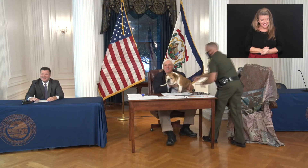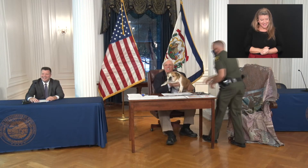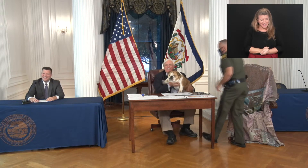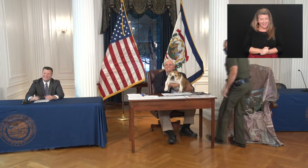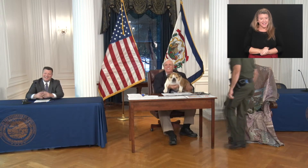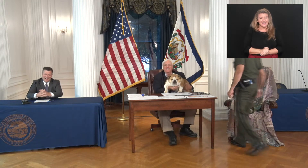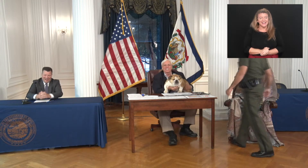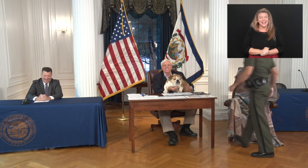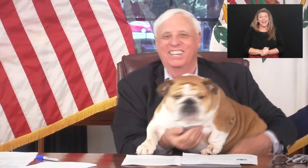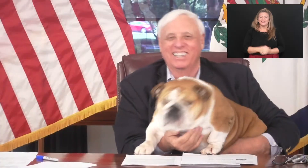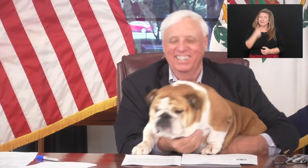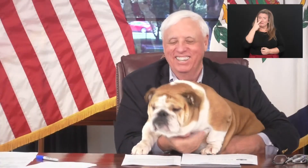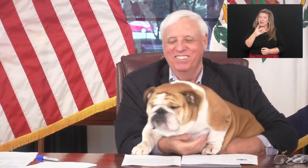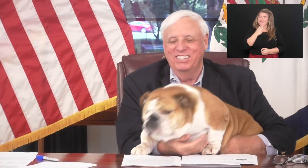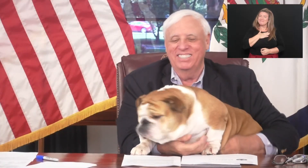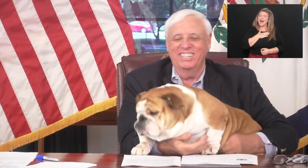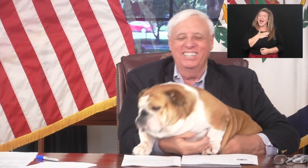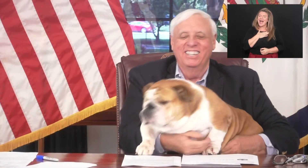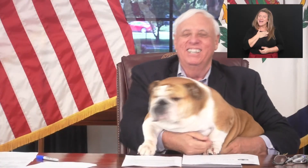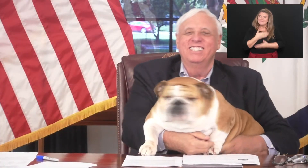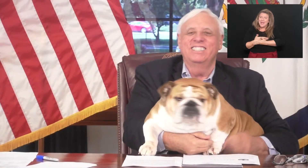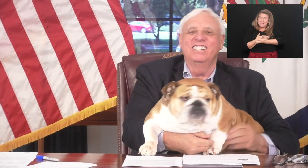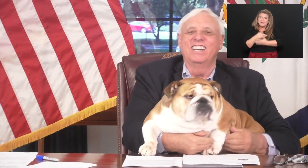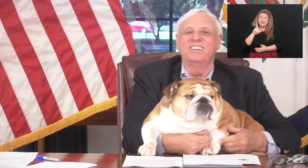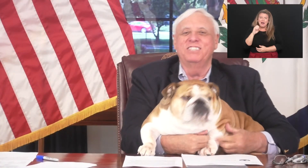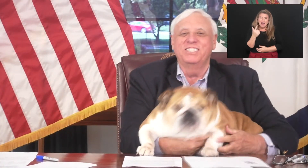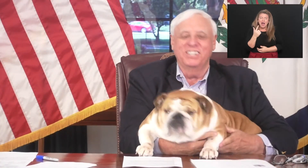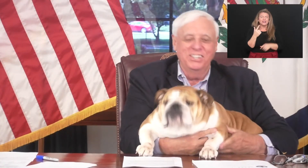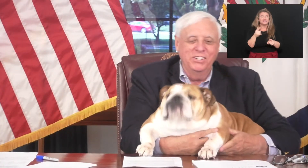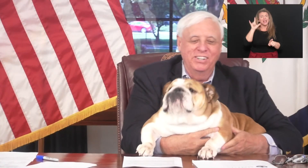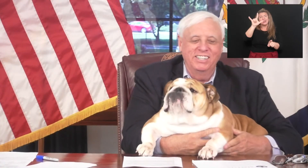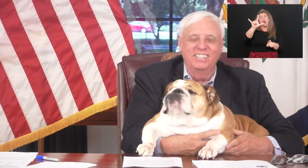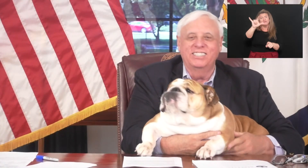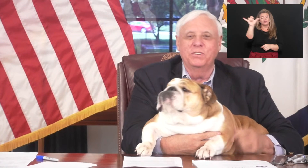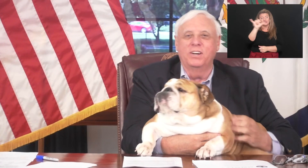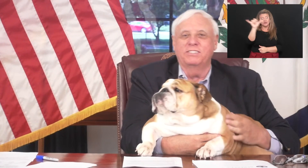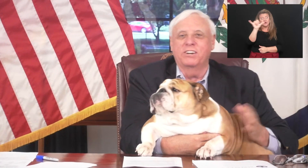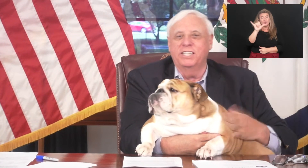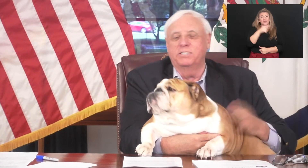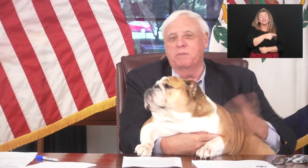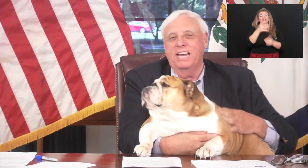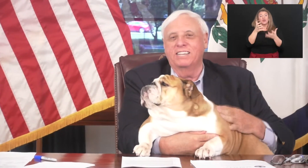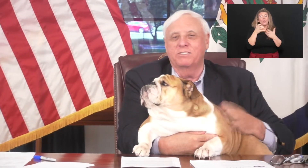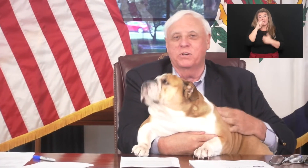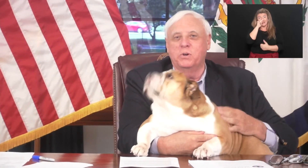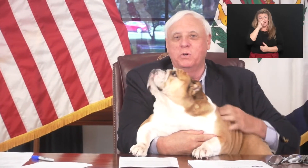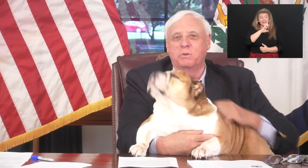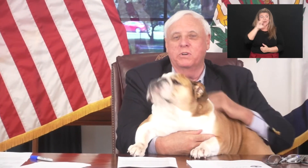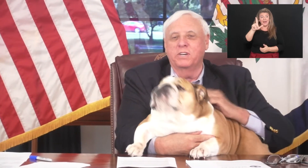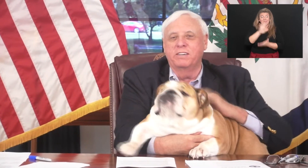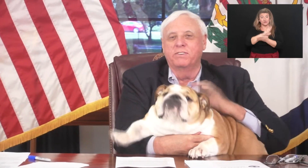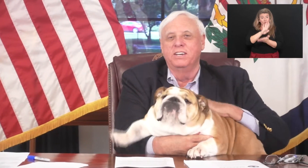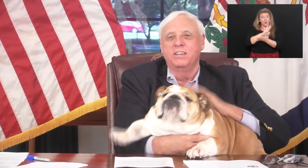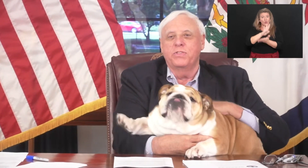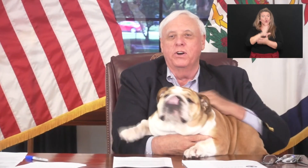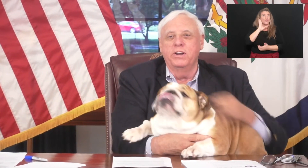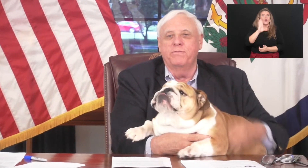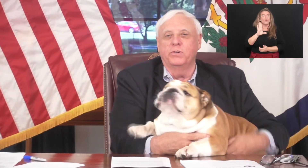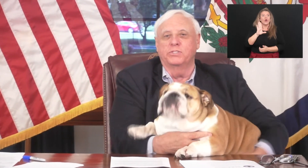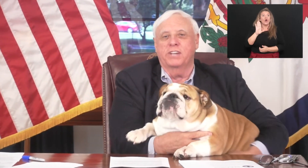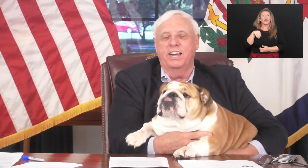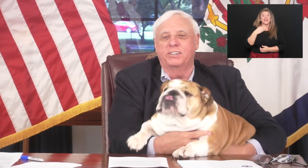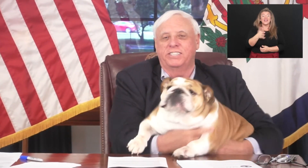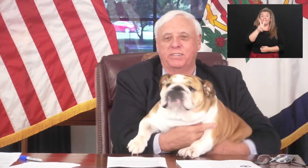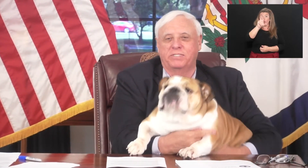Now, how about this little thing? But she loves you too, and she wants our kids back in school. We're going to give 30